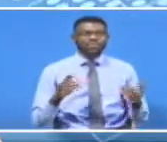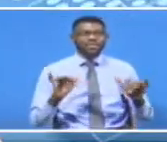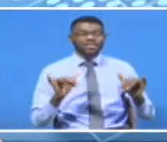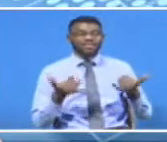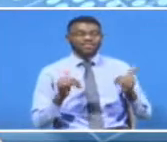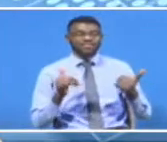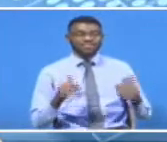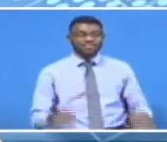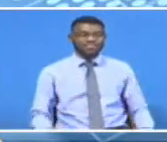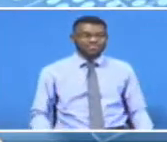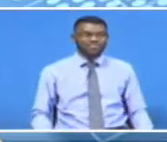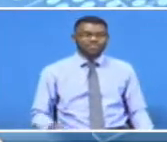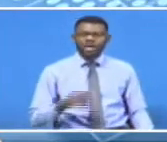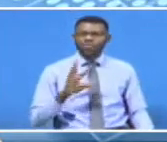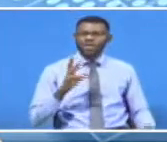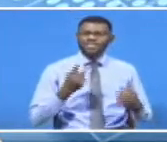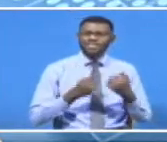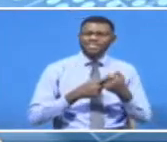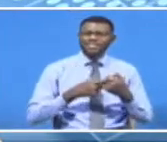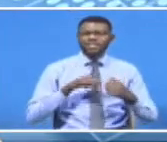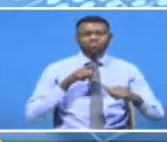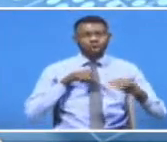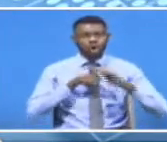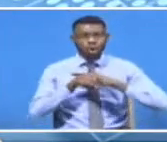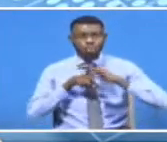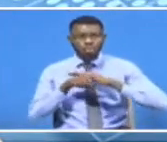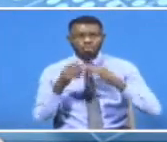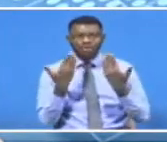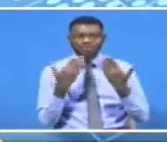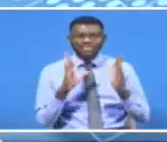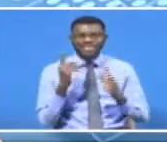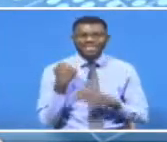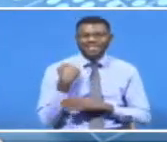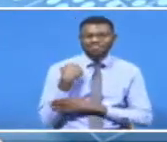netting a total of 26 goals to emerge the second best scorer in